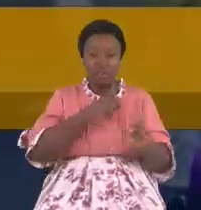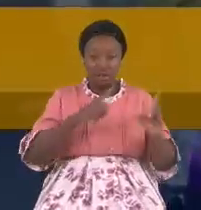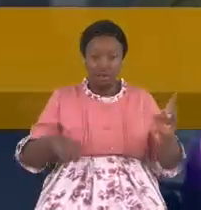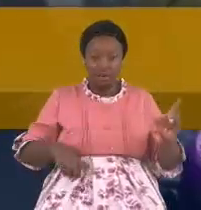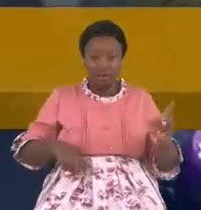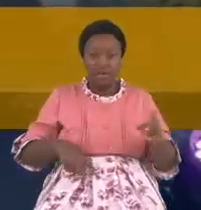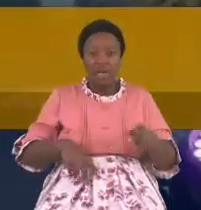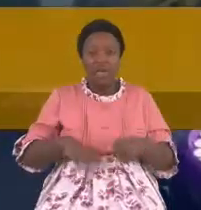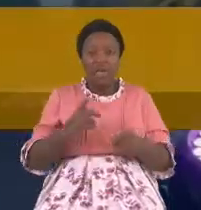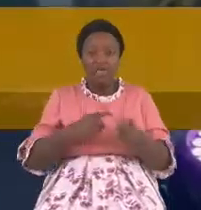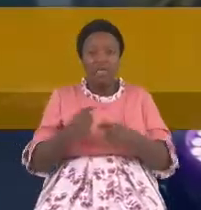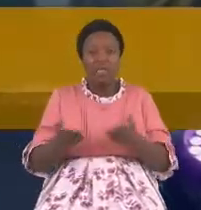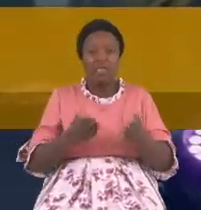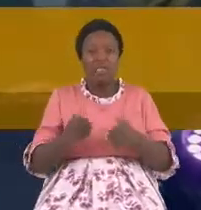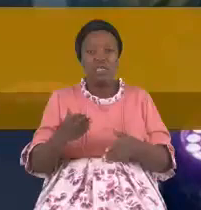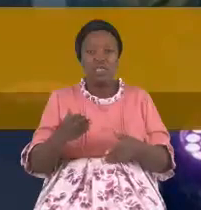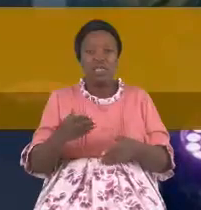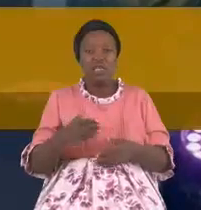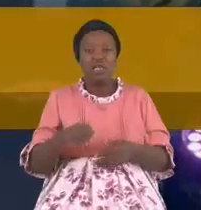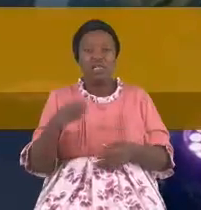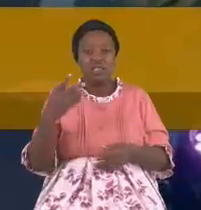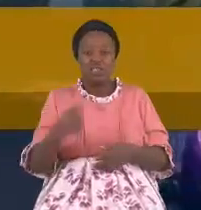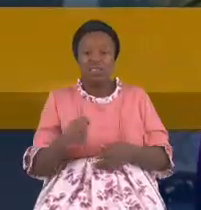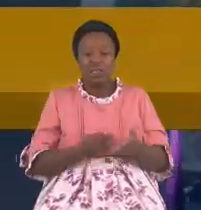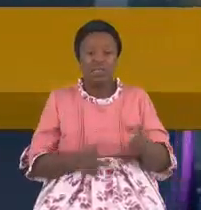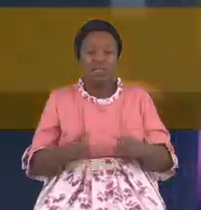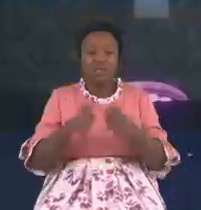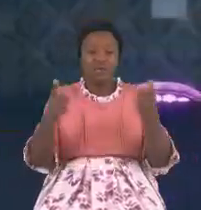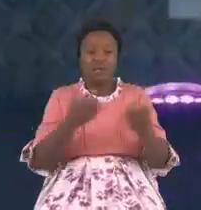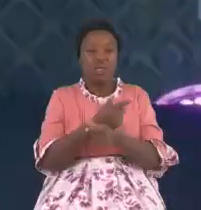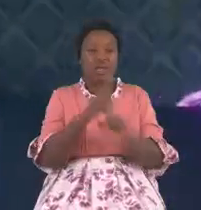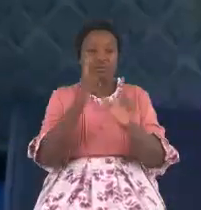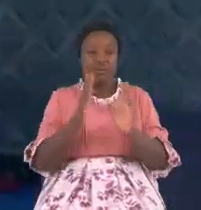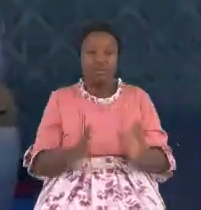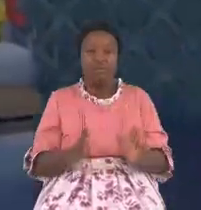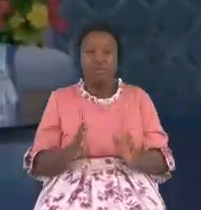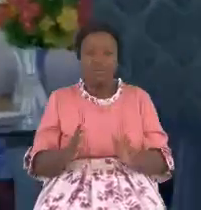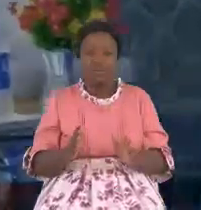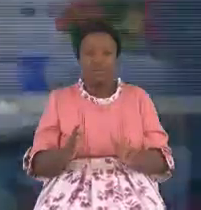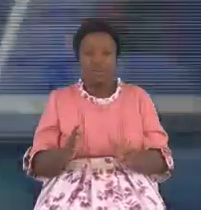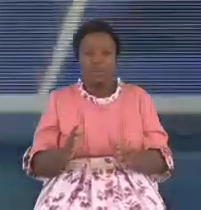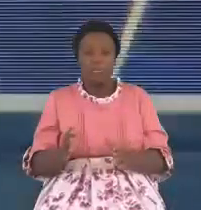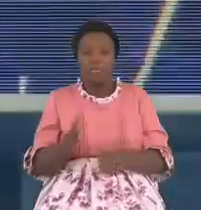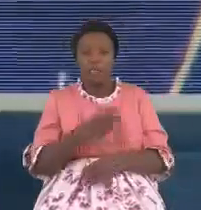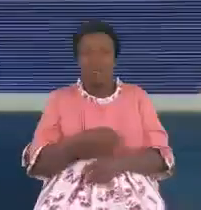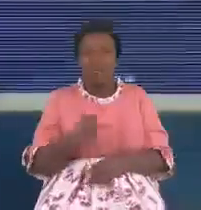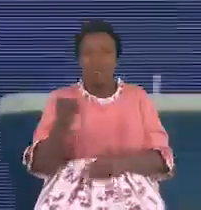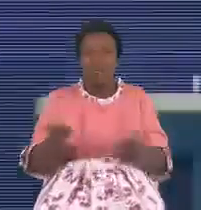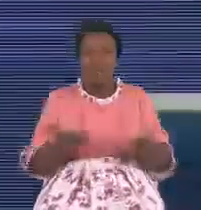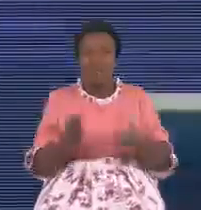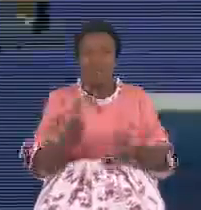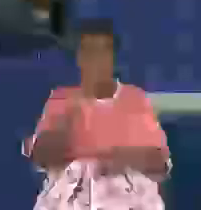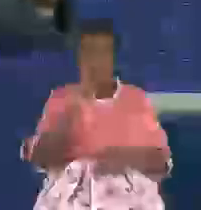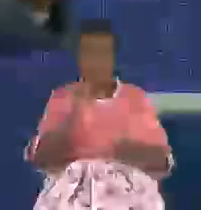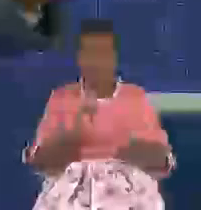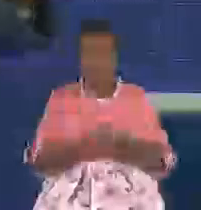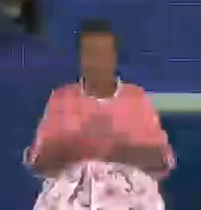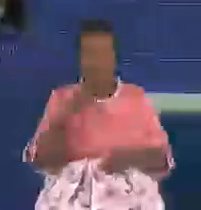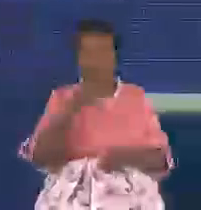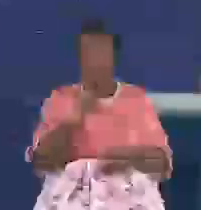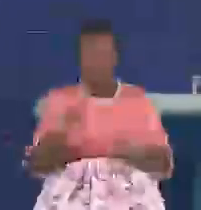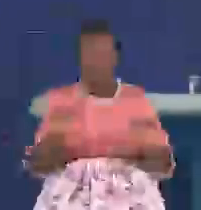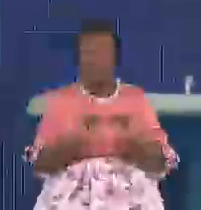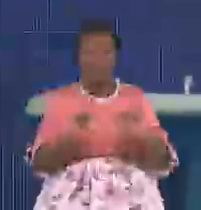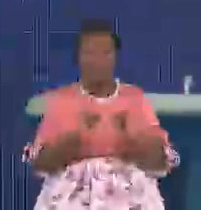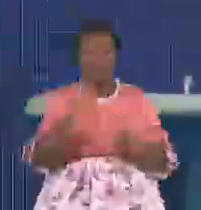brittle hear him talk and hear the one who is the same yesterday